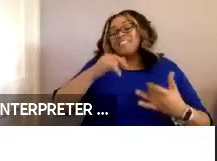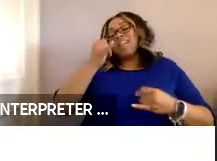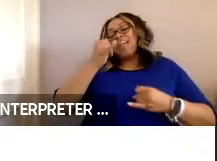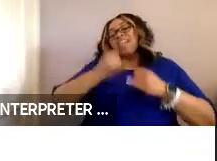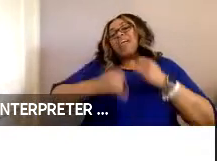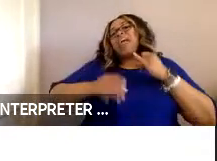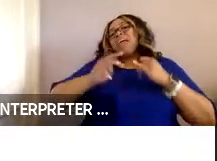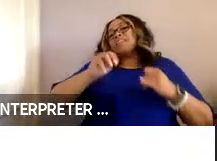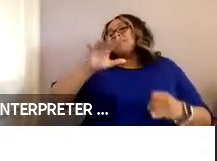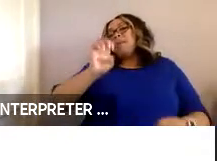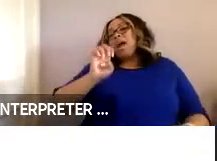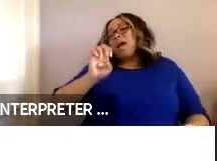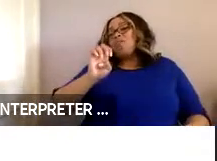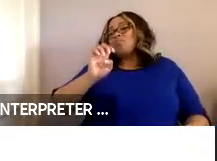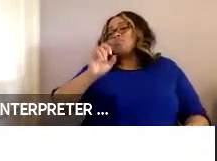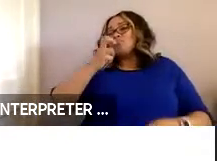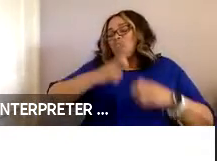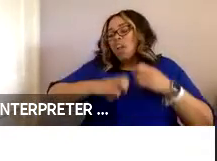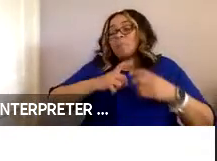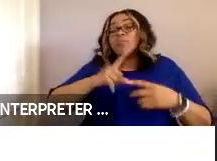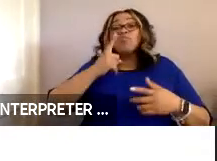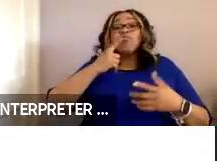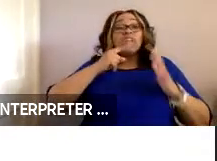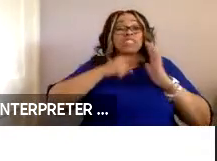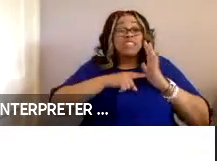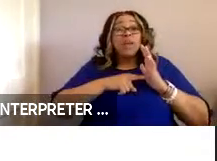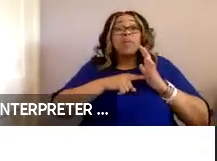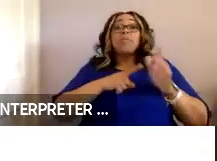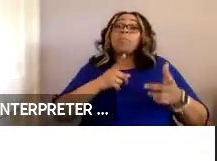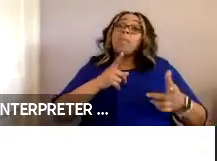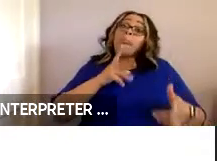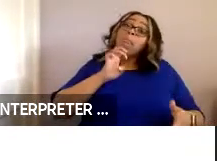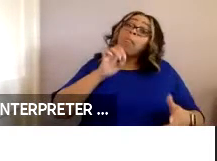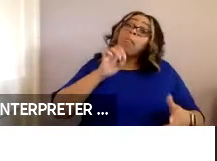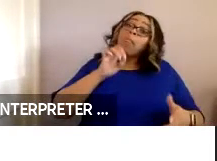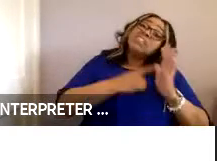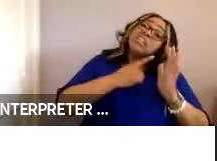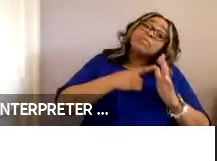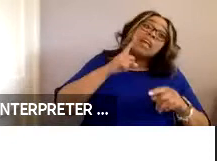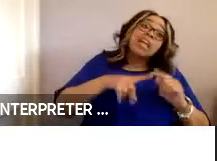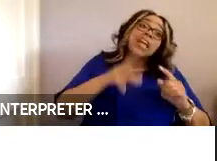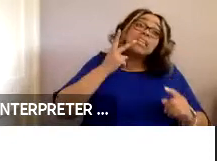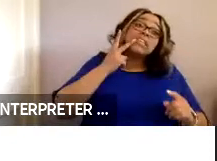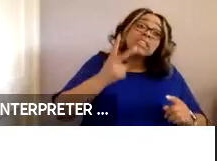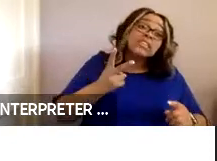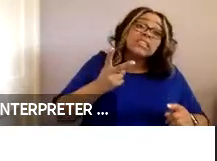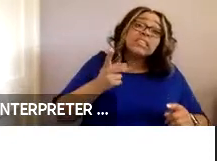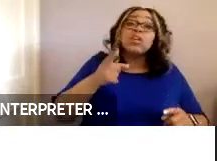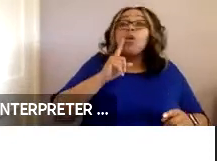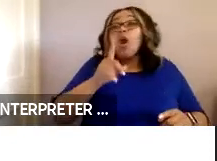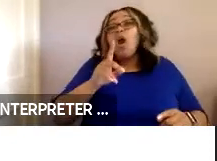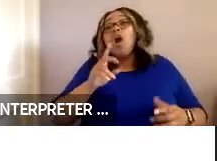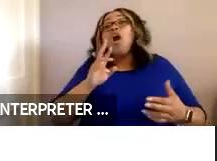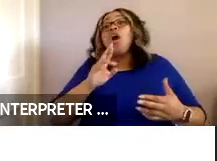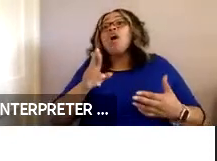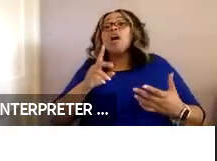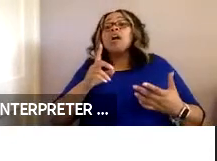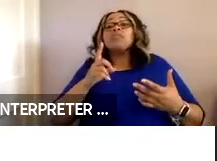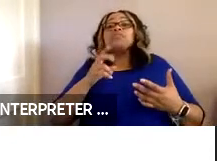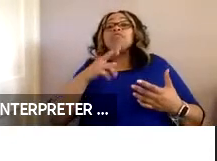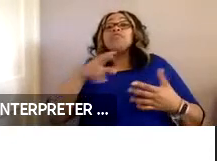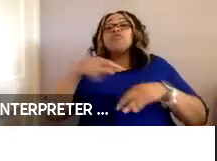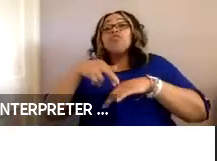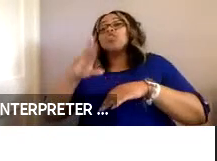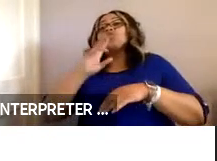mile problem. So for example, one participant said, well, sometimes they can't see where you are, referring to ride sharing